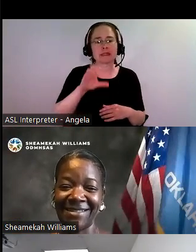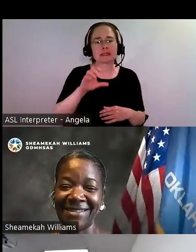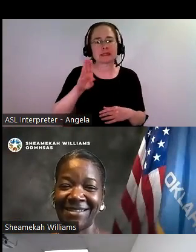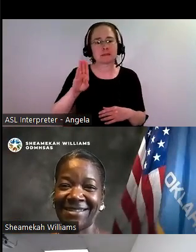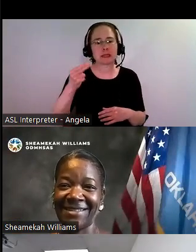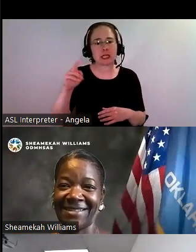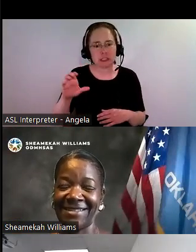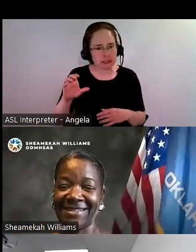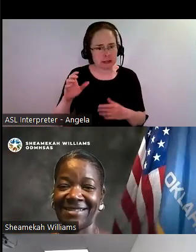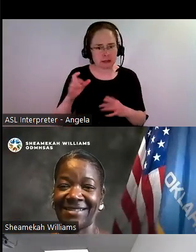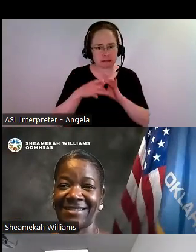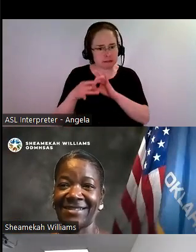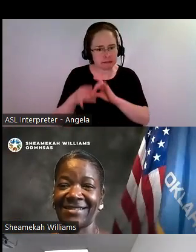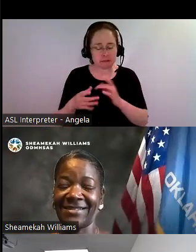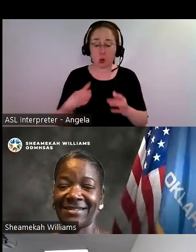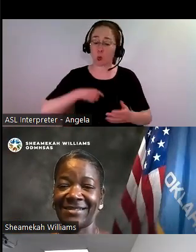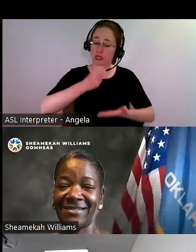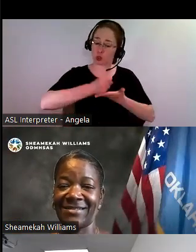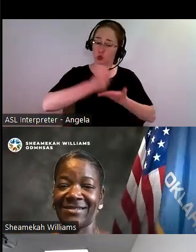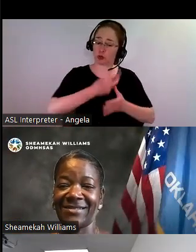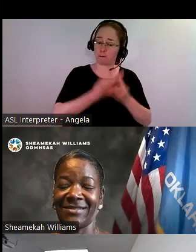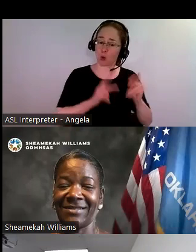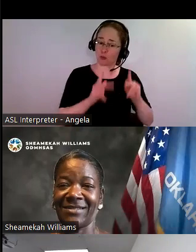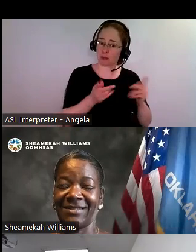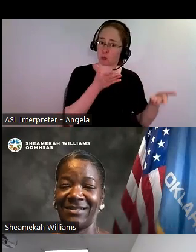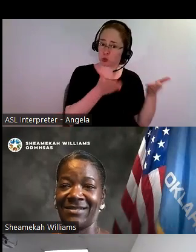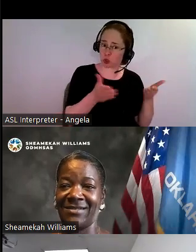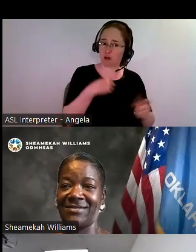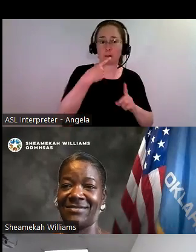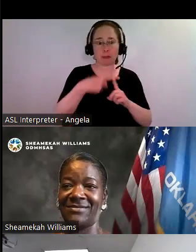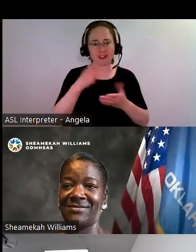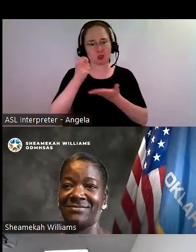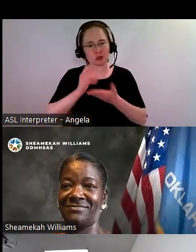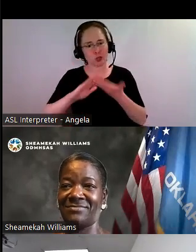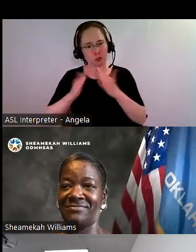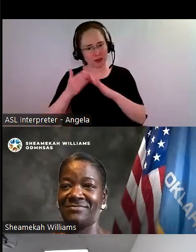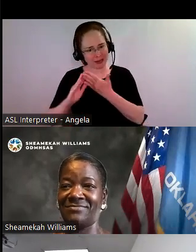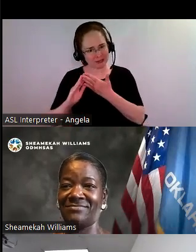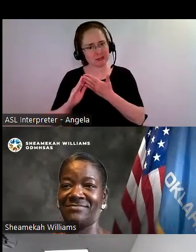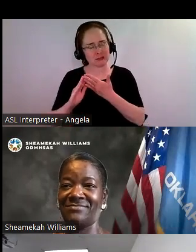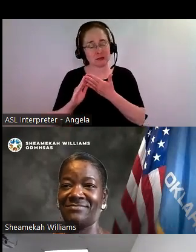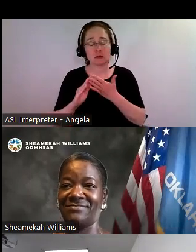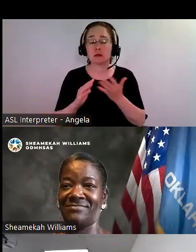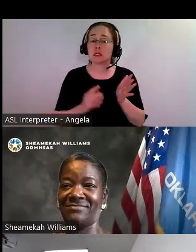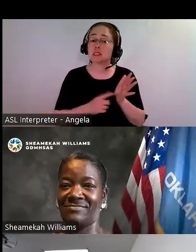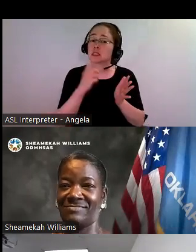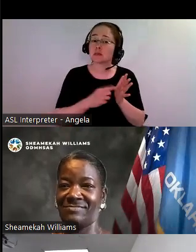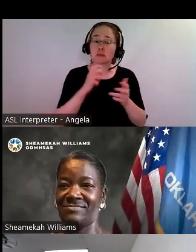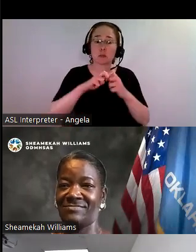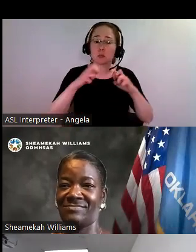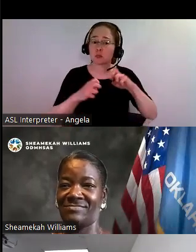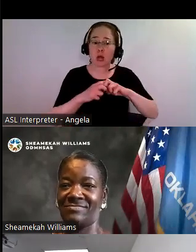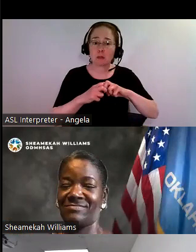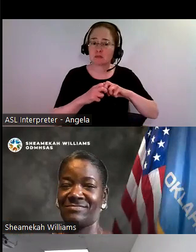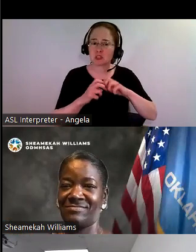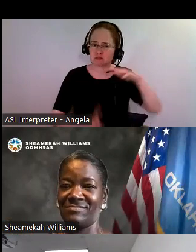We're treating both the people we serve, but we're also treating the communities. And so that means sometimes problems come to us in a